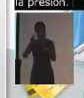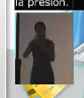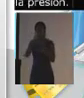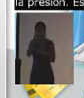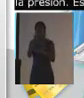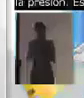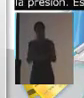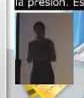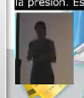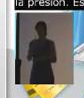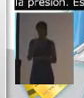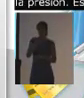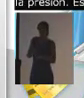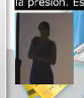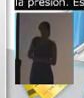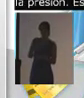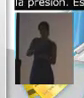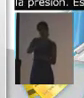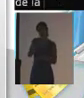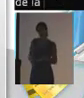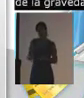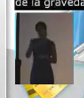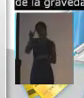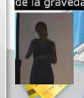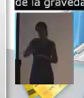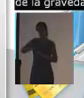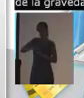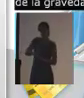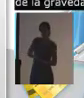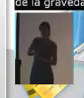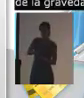Not only the sensor of gravity, but also a sensor of the